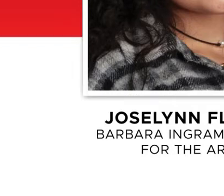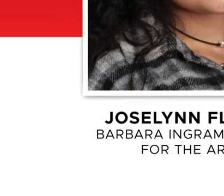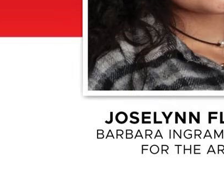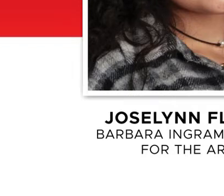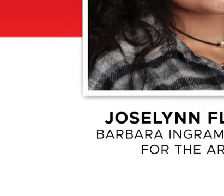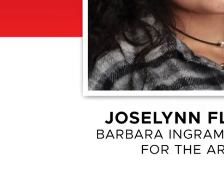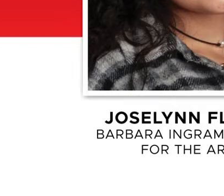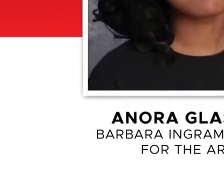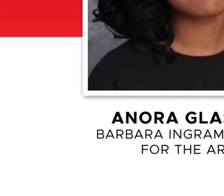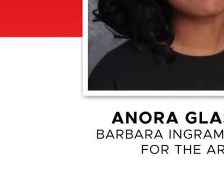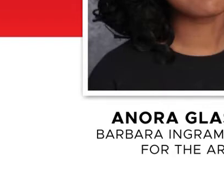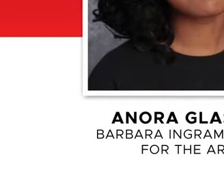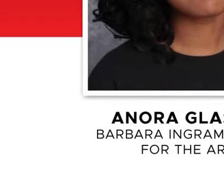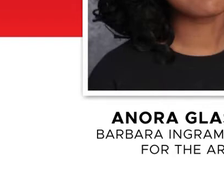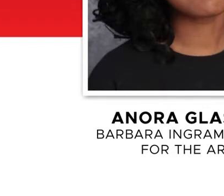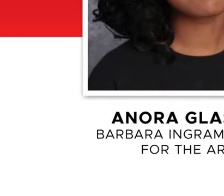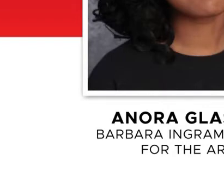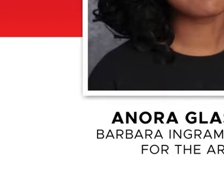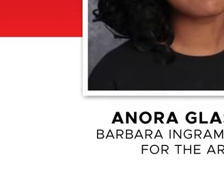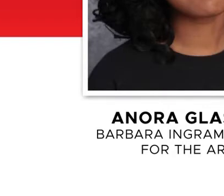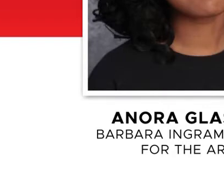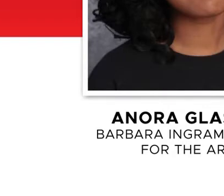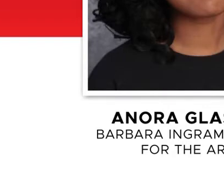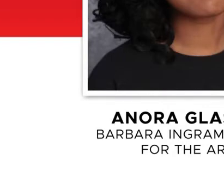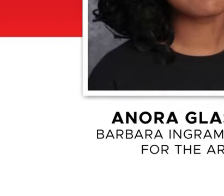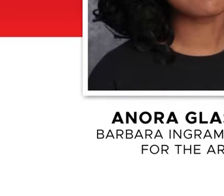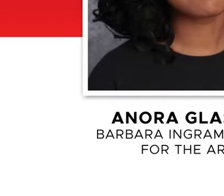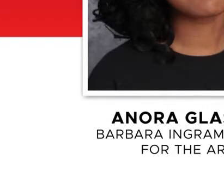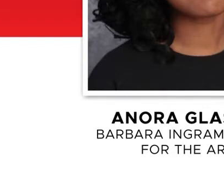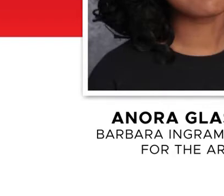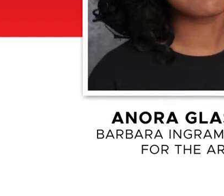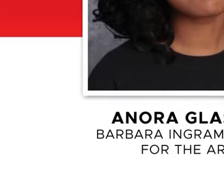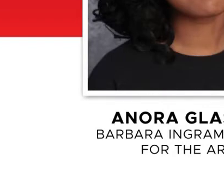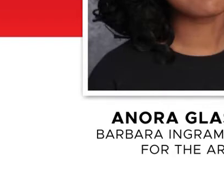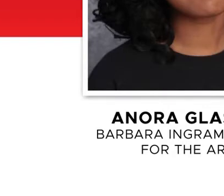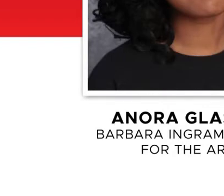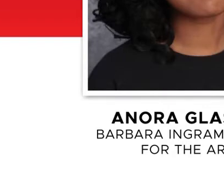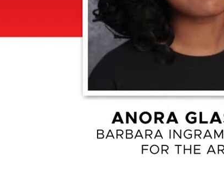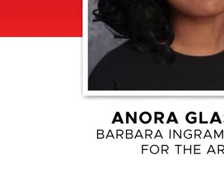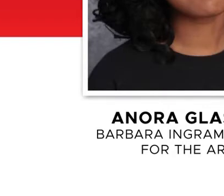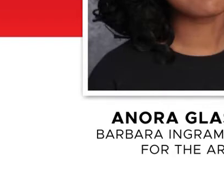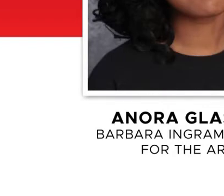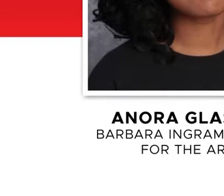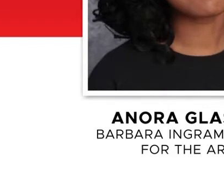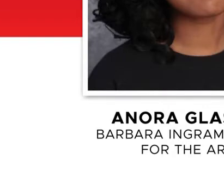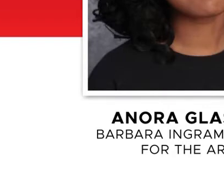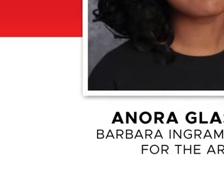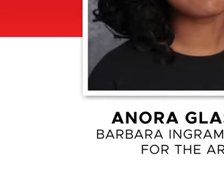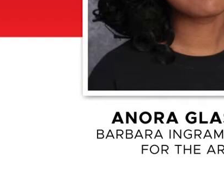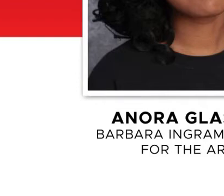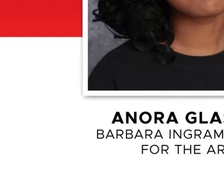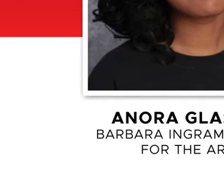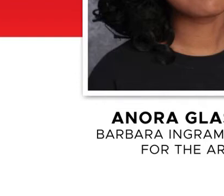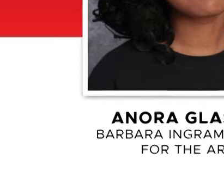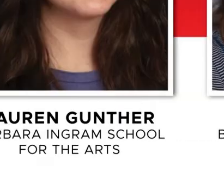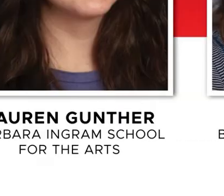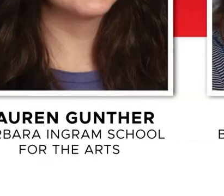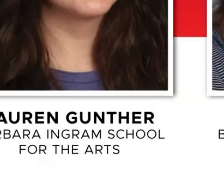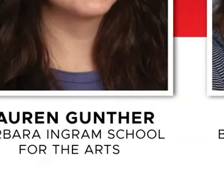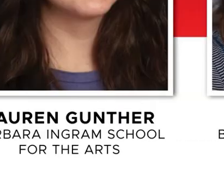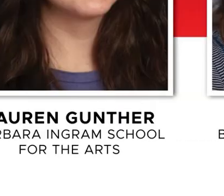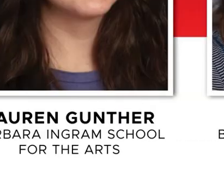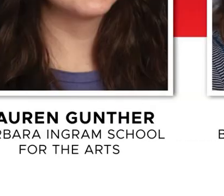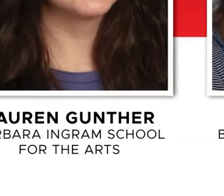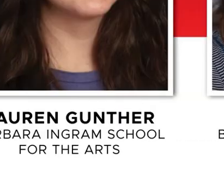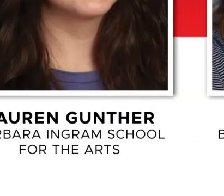Gibson, Honora Glasgow, Ariana Hankey, Jillian Hull. In the